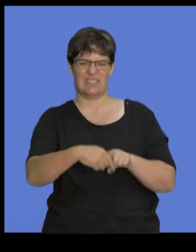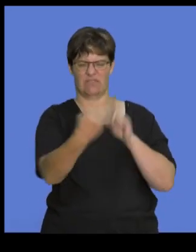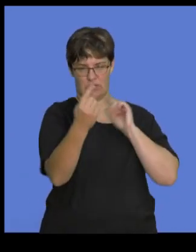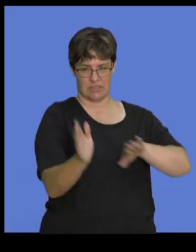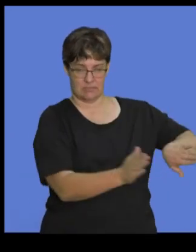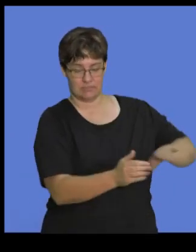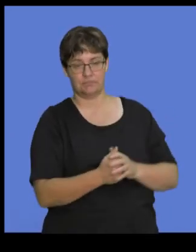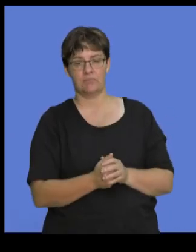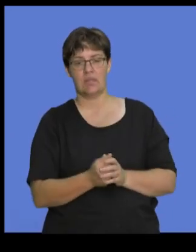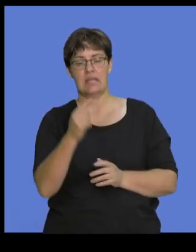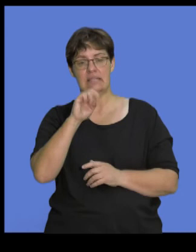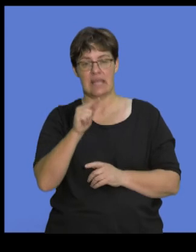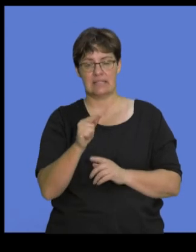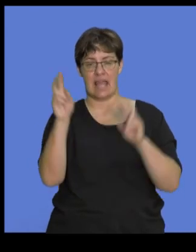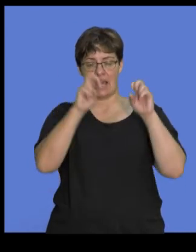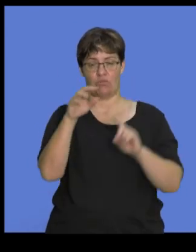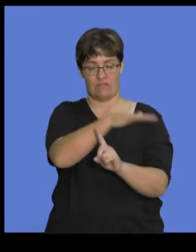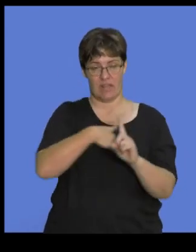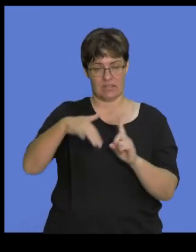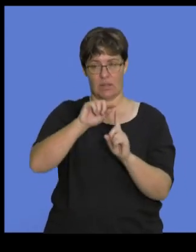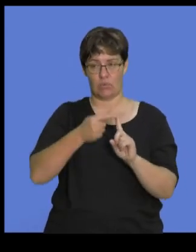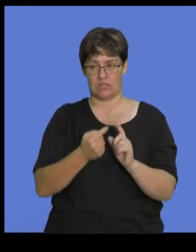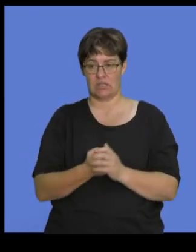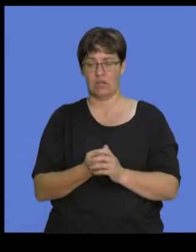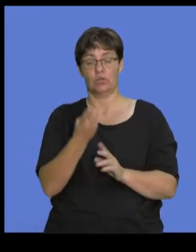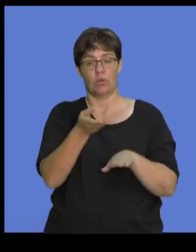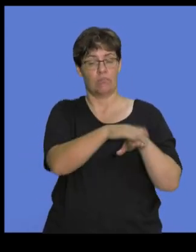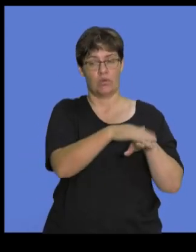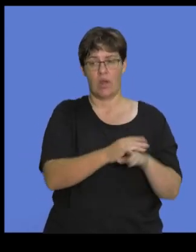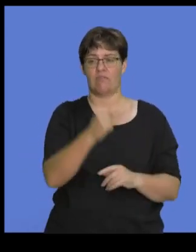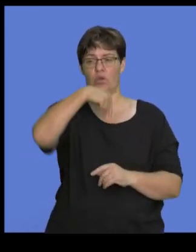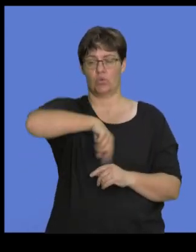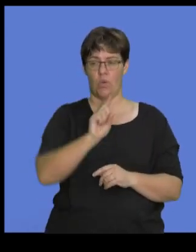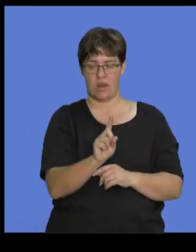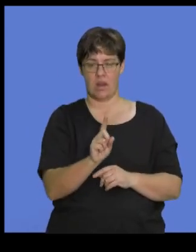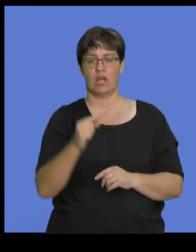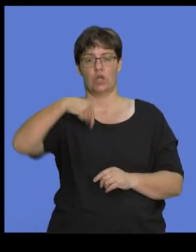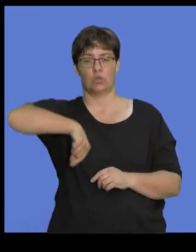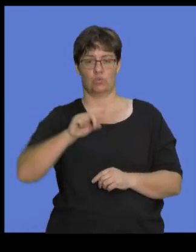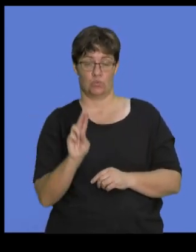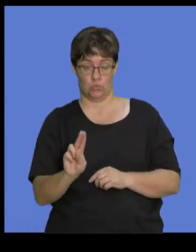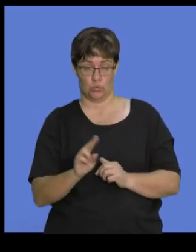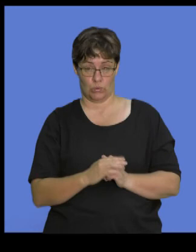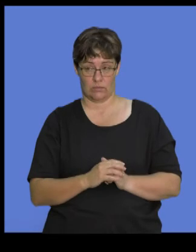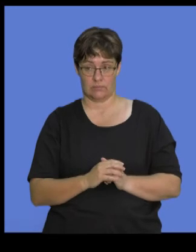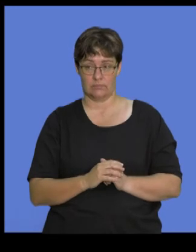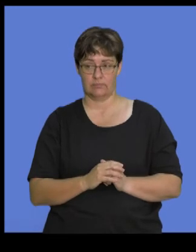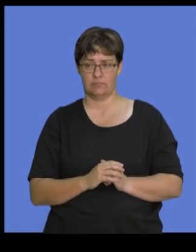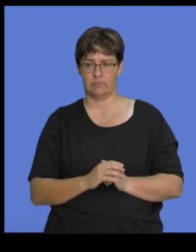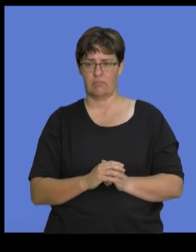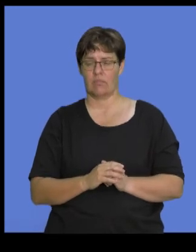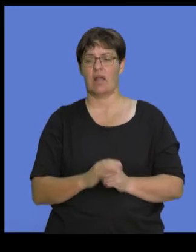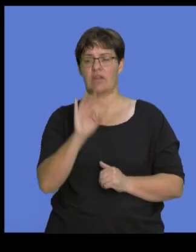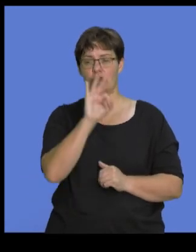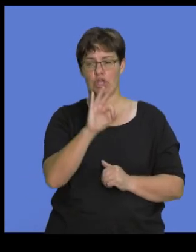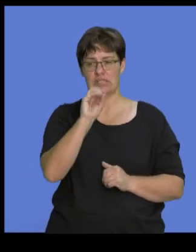look at something different. The net electric field at a point, okay? 2-point charges, we've got Q1 and Q2, right?